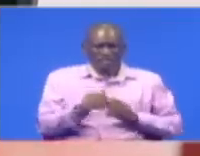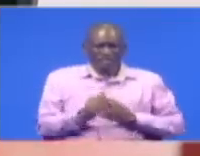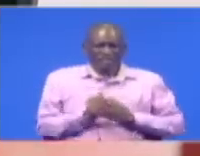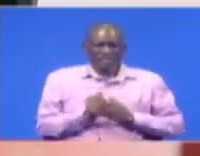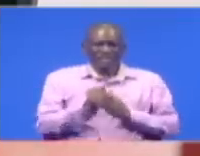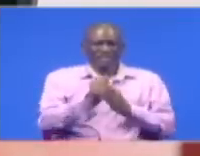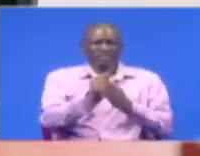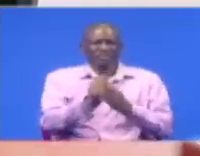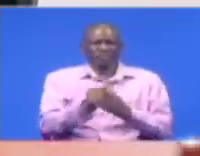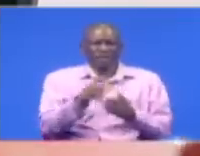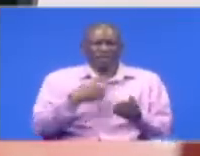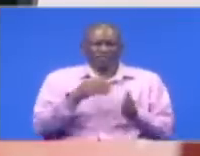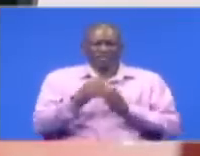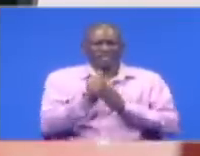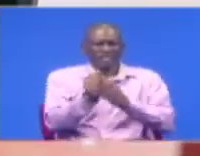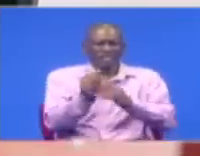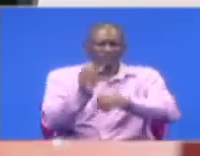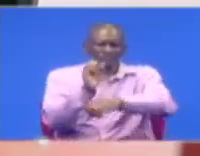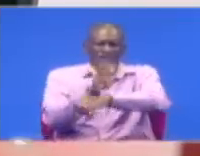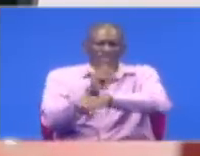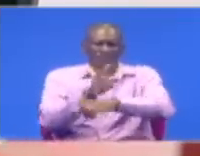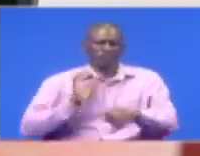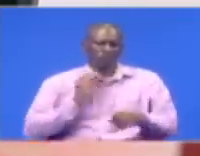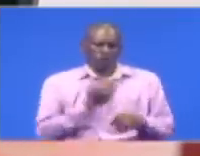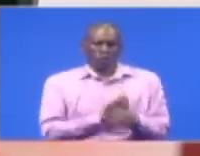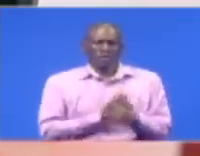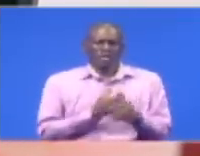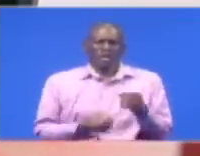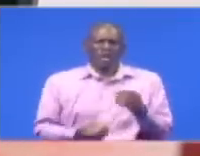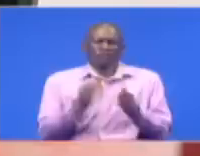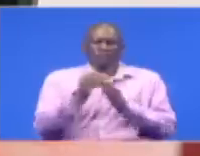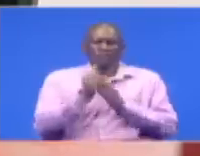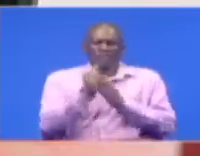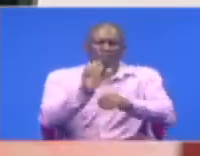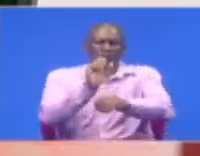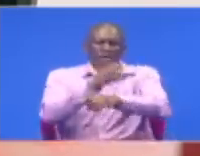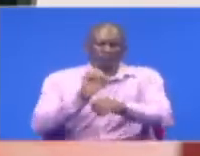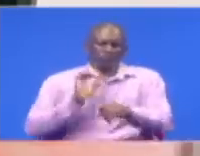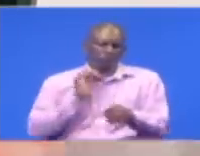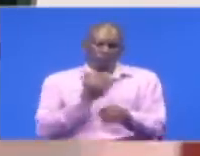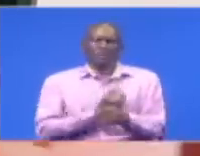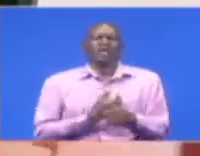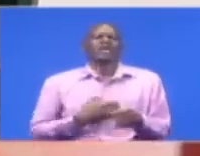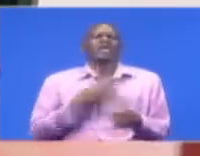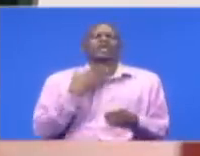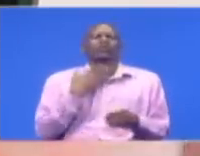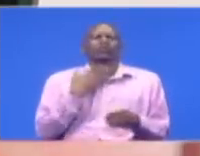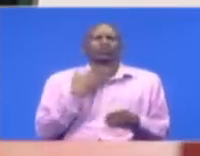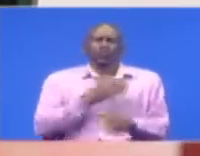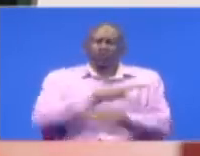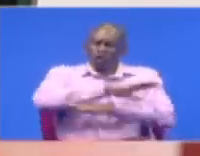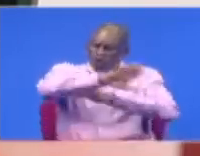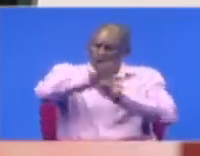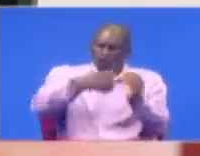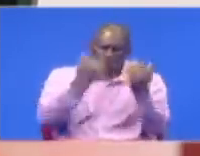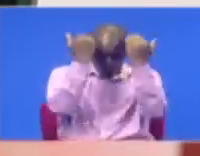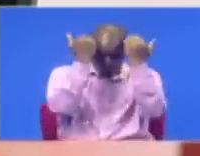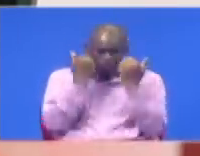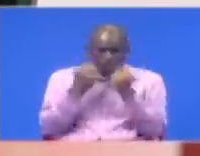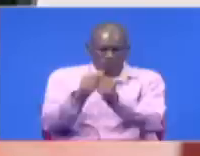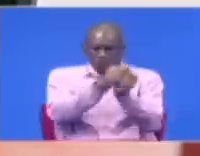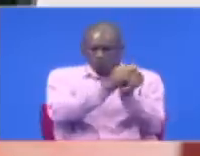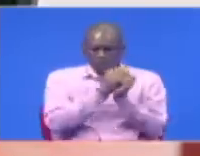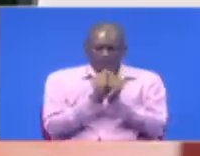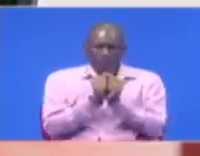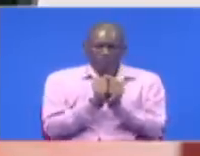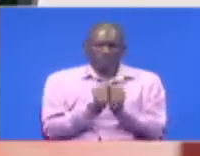the leadership advisory committee, because I would want to carry the entire judiciary or to be with